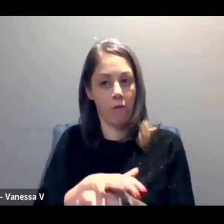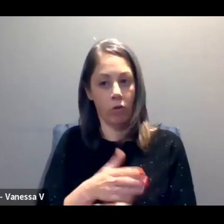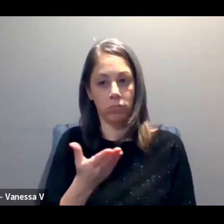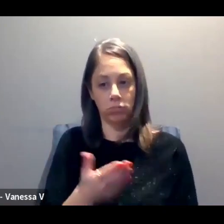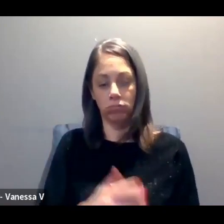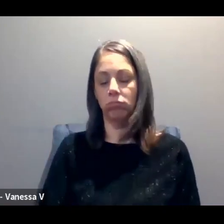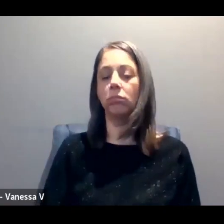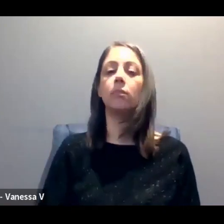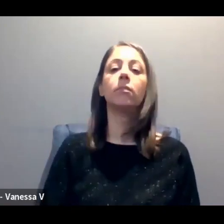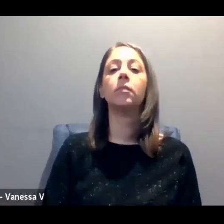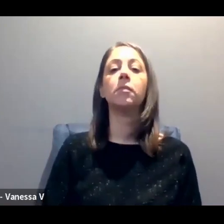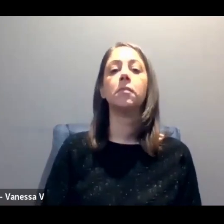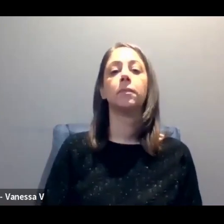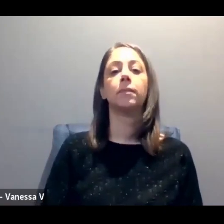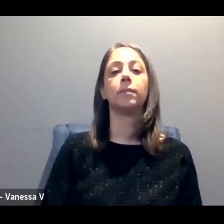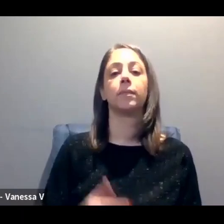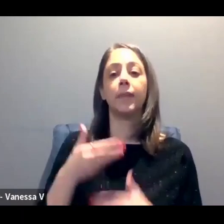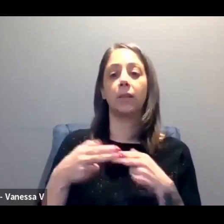slide.